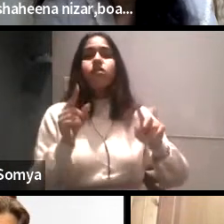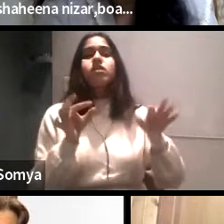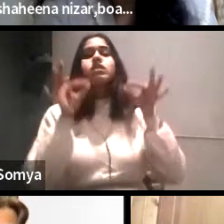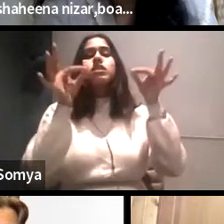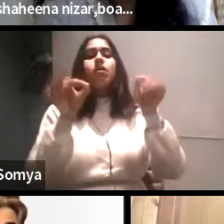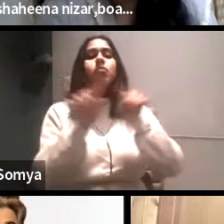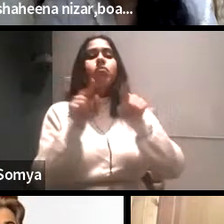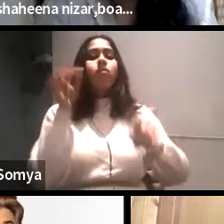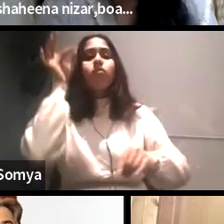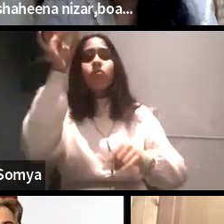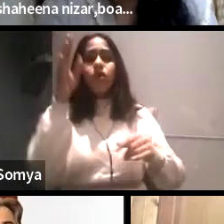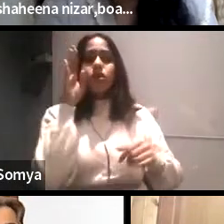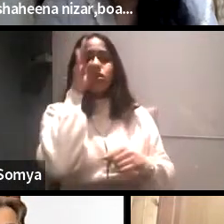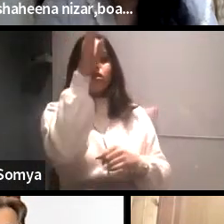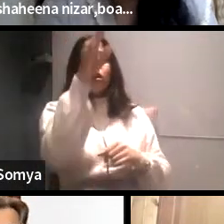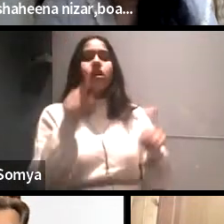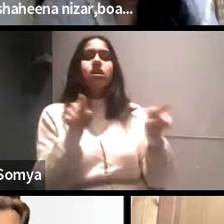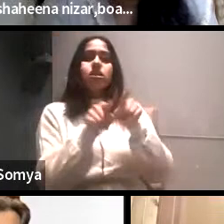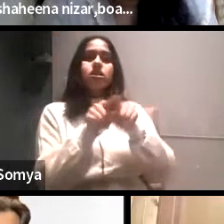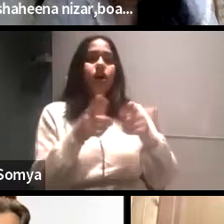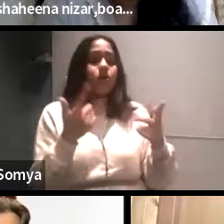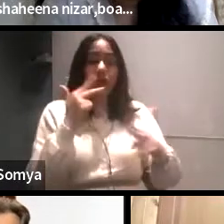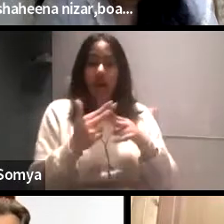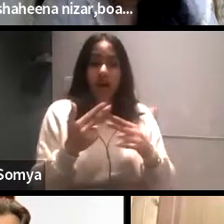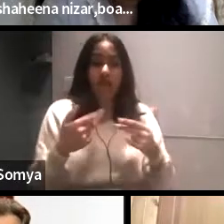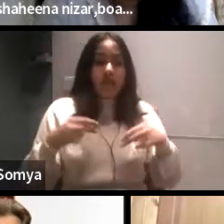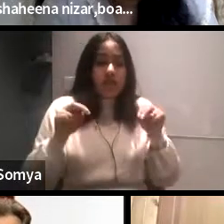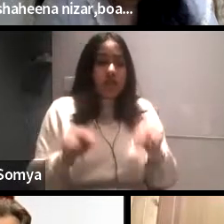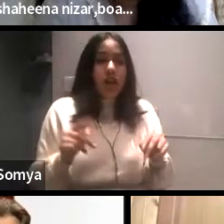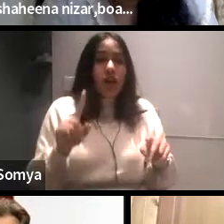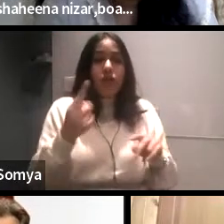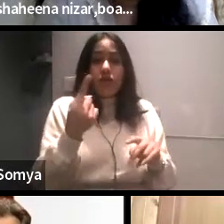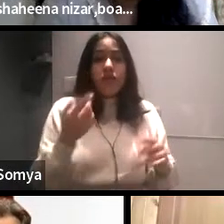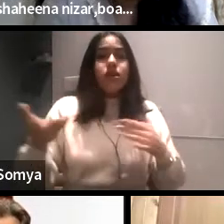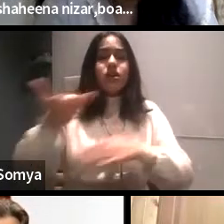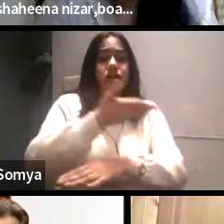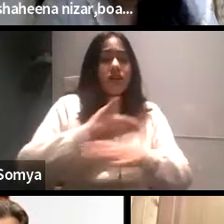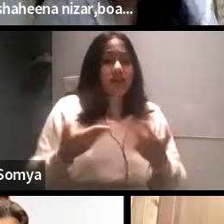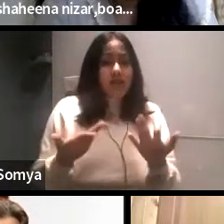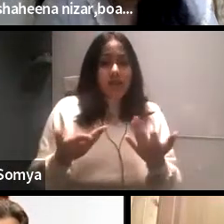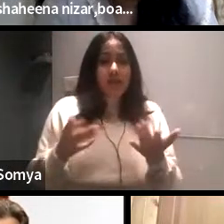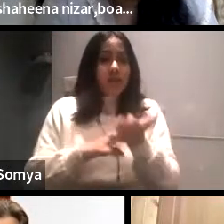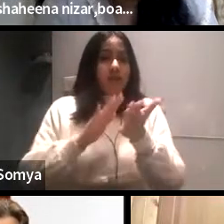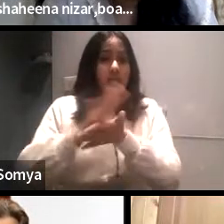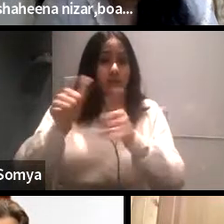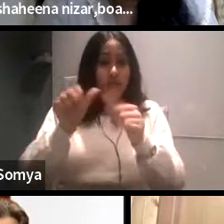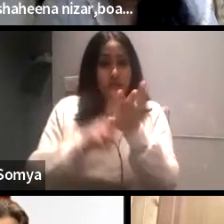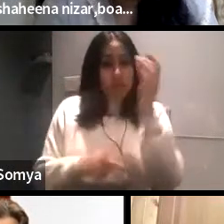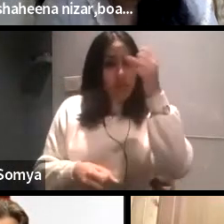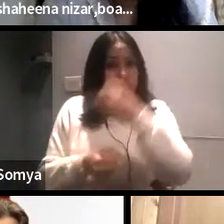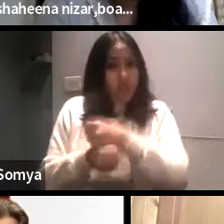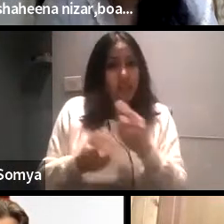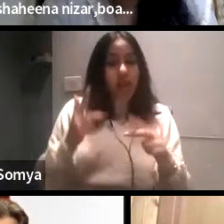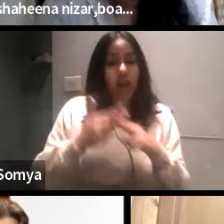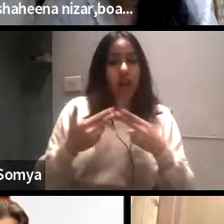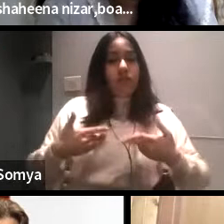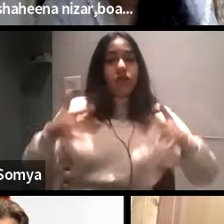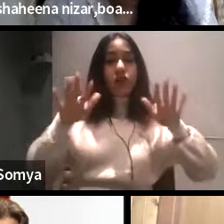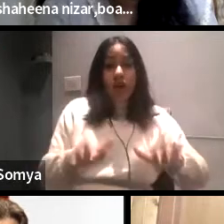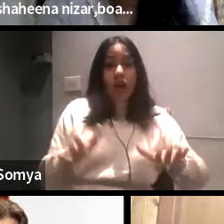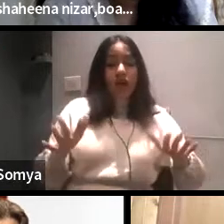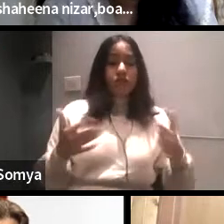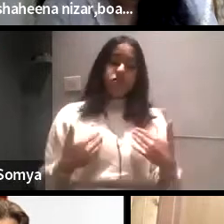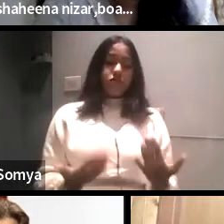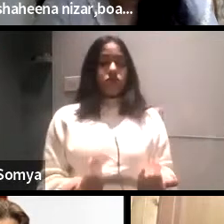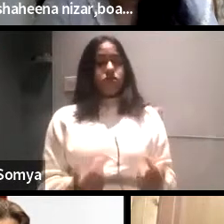the Omega variant, I must say, that we then hang on to that and we don't just drift back to how things were because we